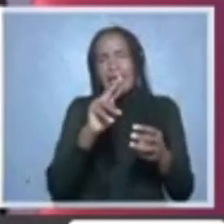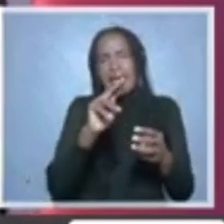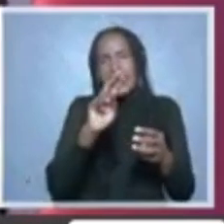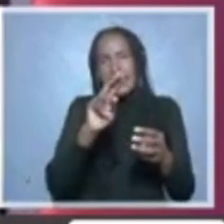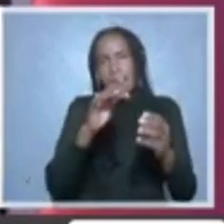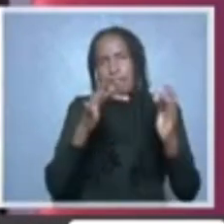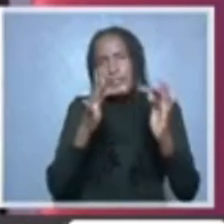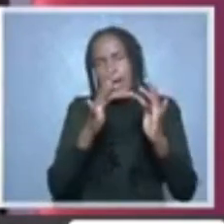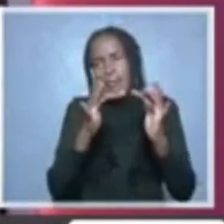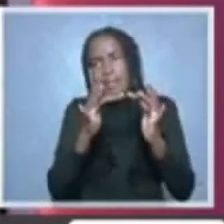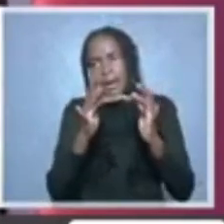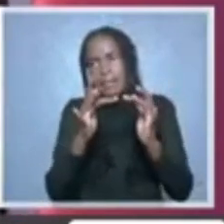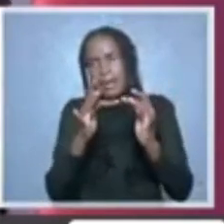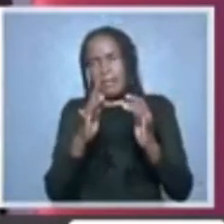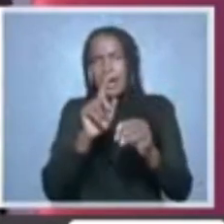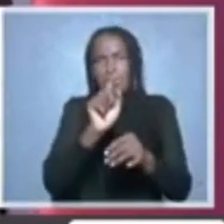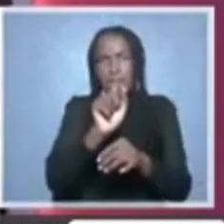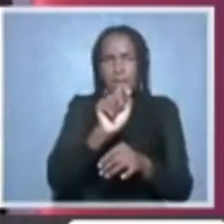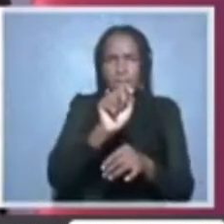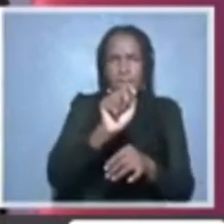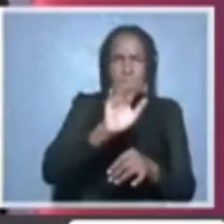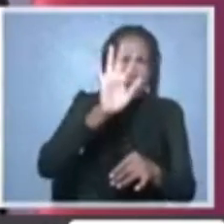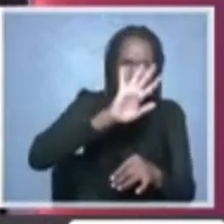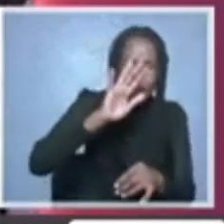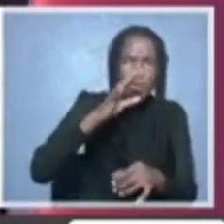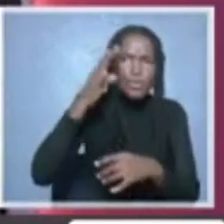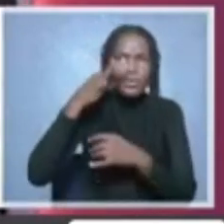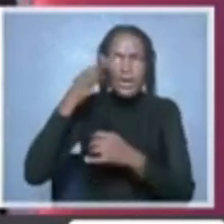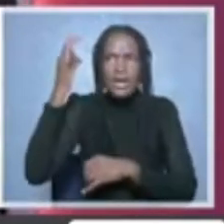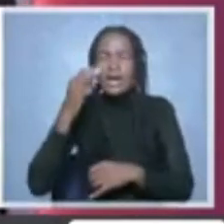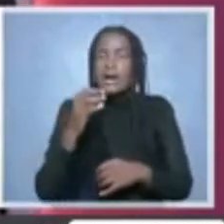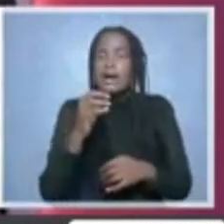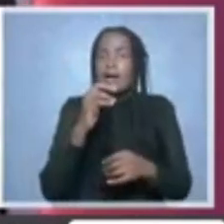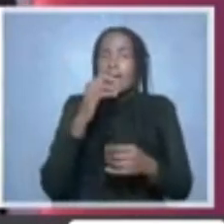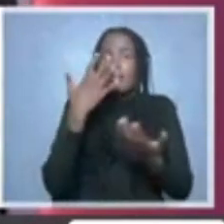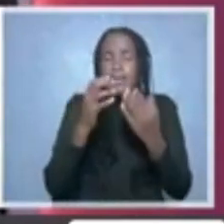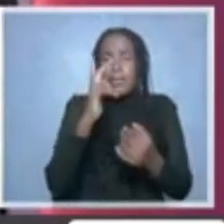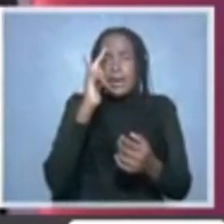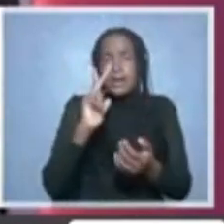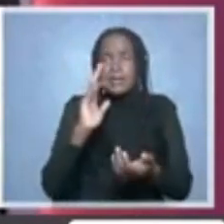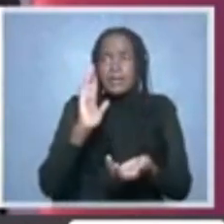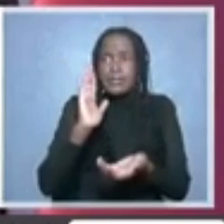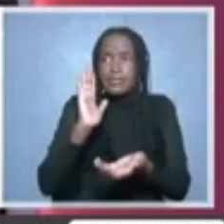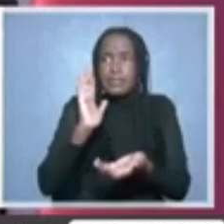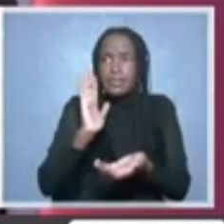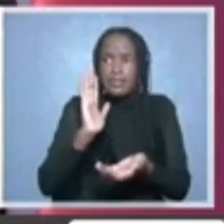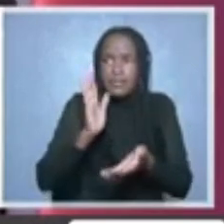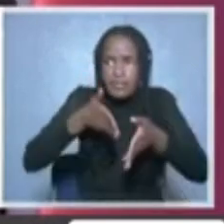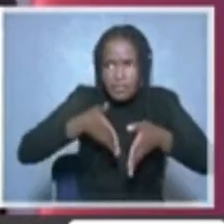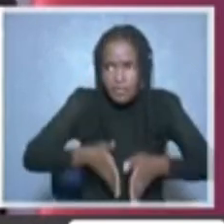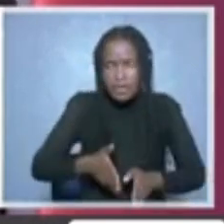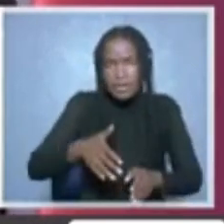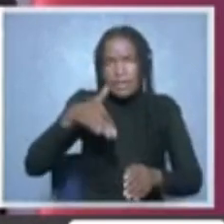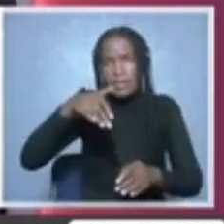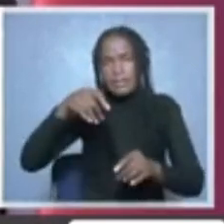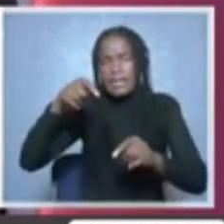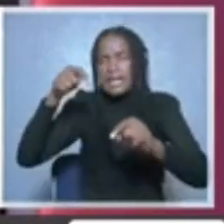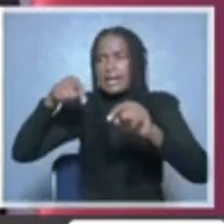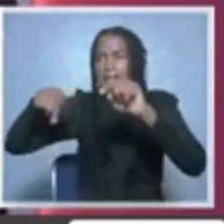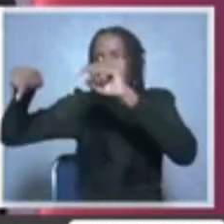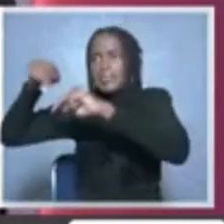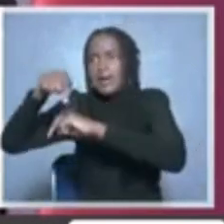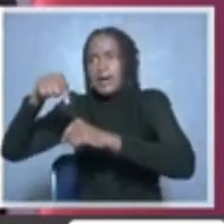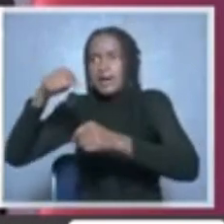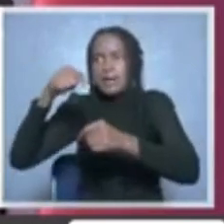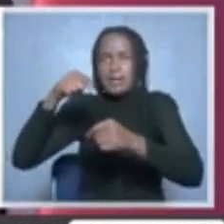only at home, but also abroad, are staying connected to these historic moments. Talk to us about how these platforms